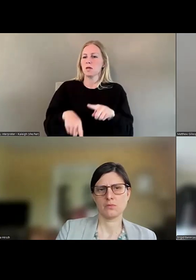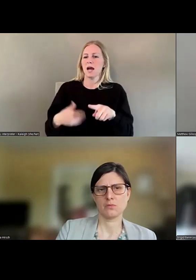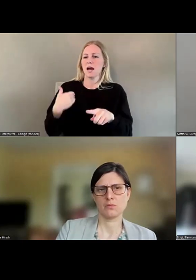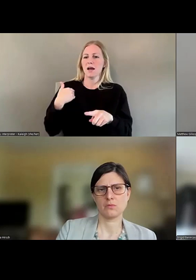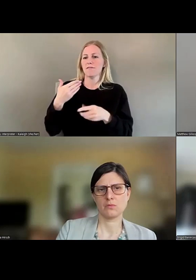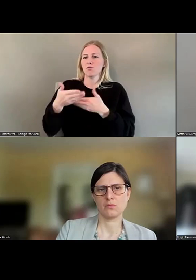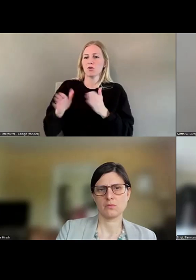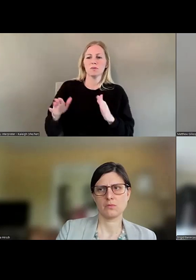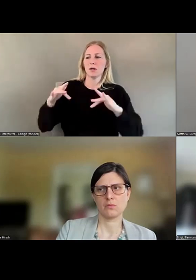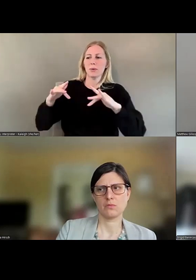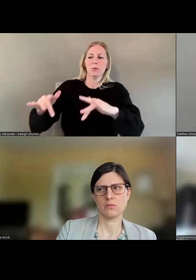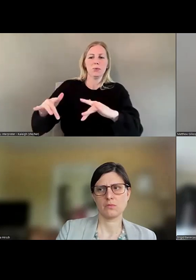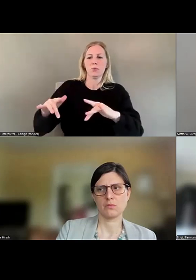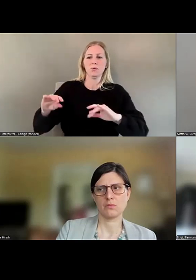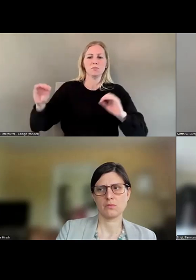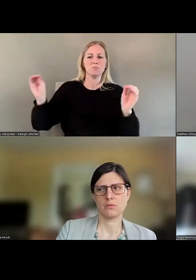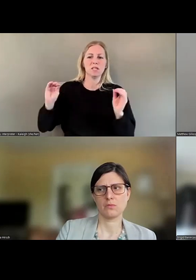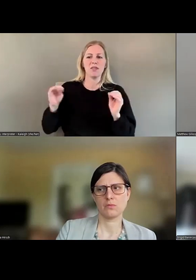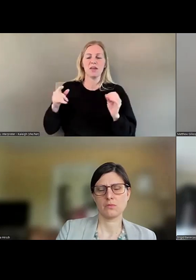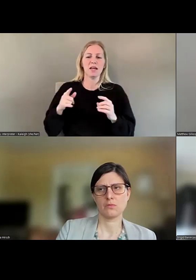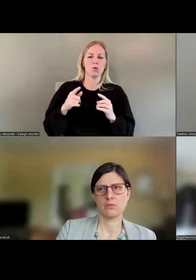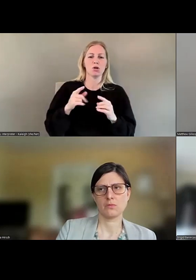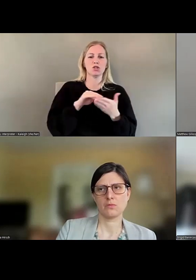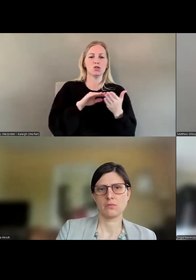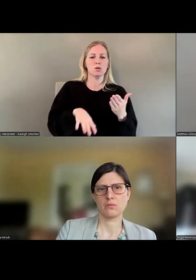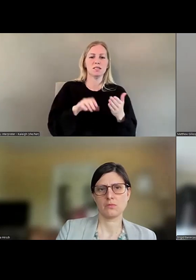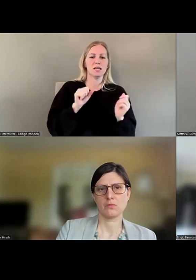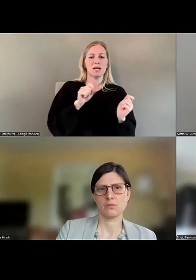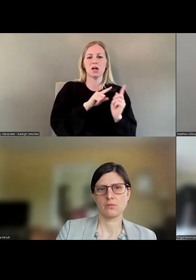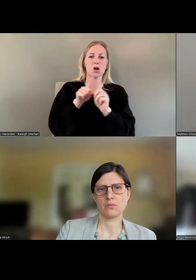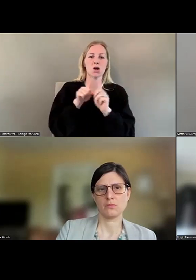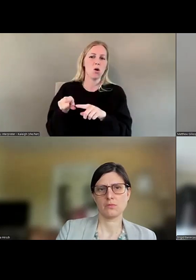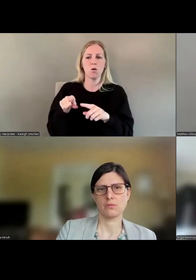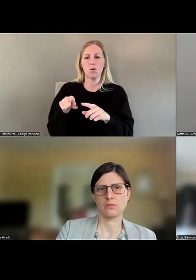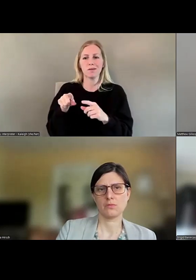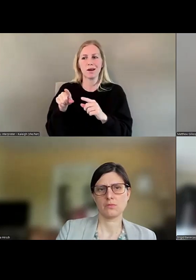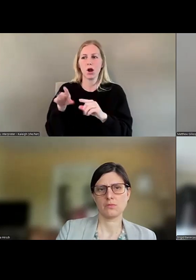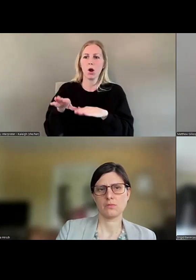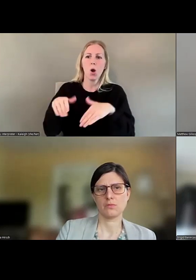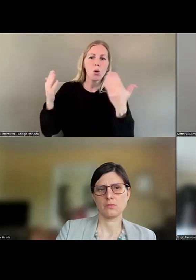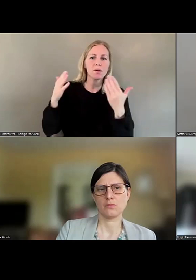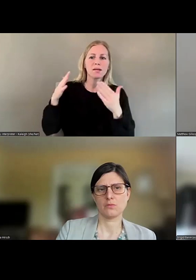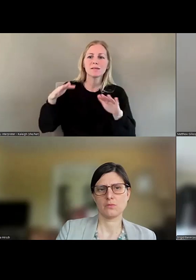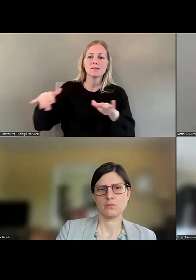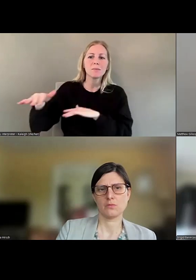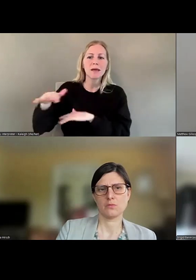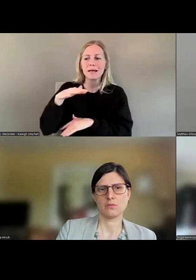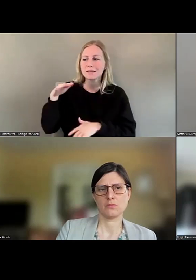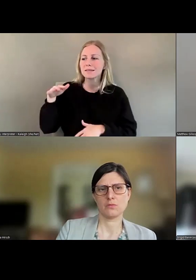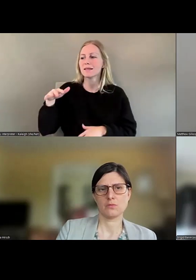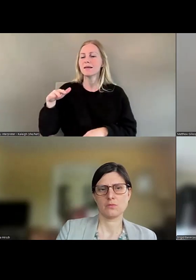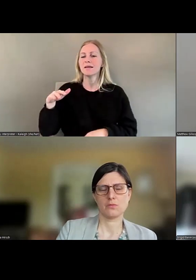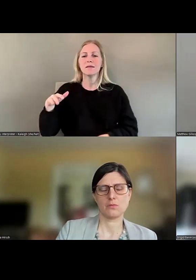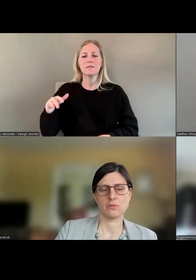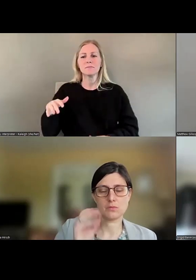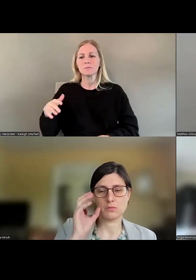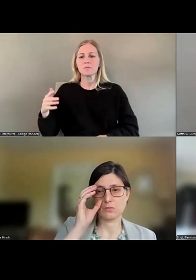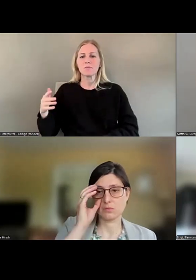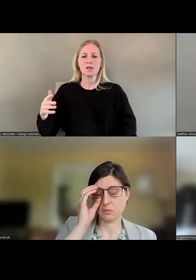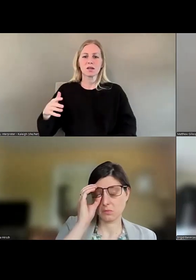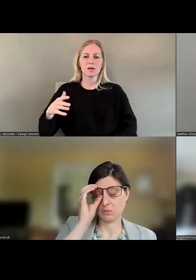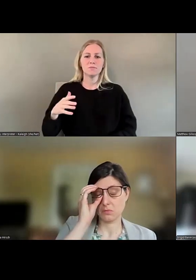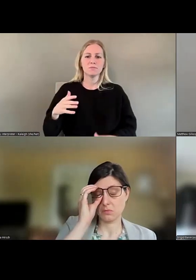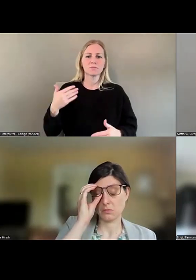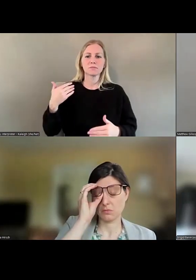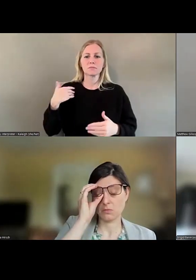free of things. There can't be rooms that students can go to that are open spaces that are less, that have